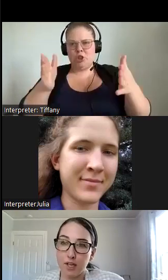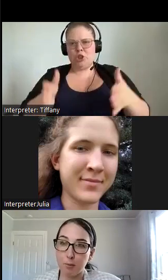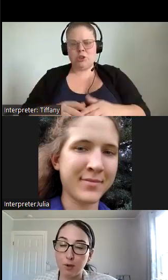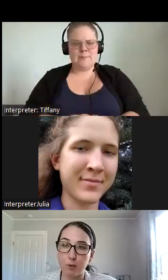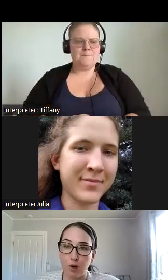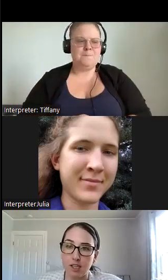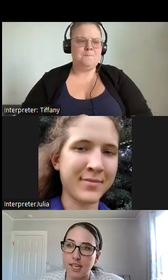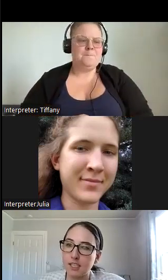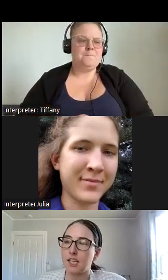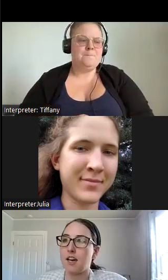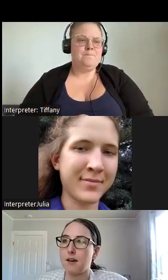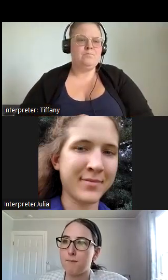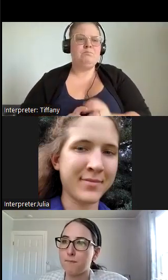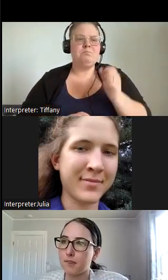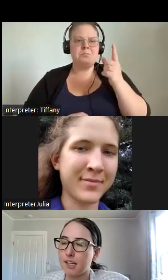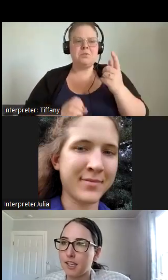So the approval process